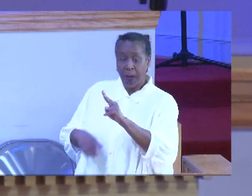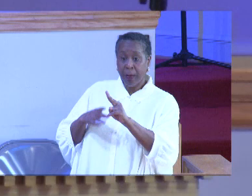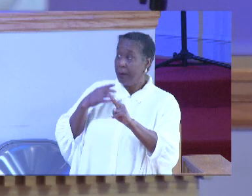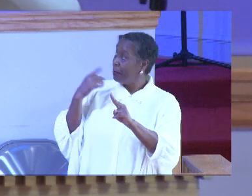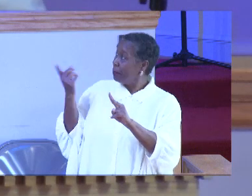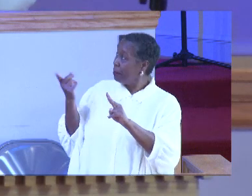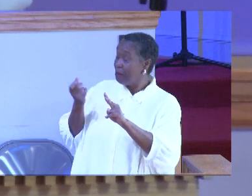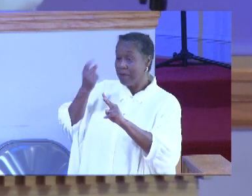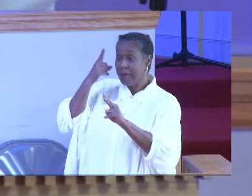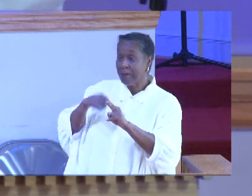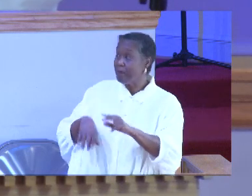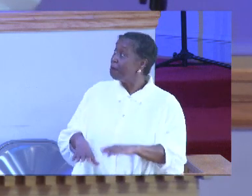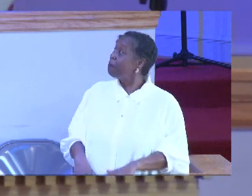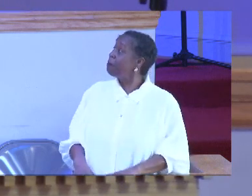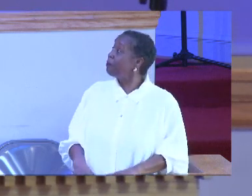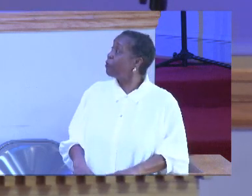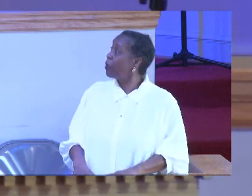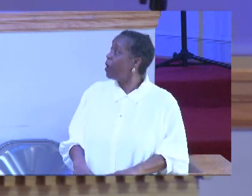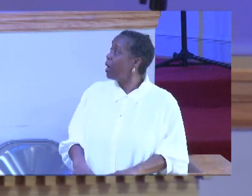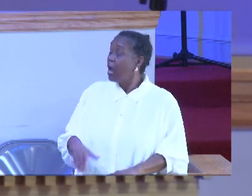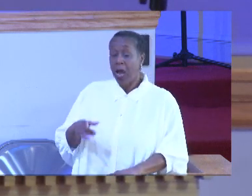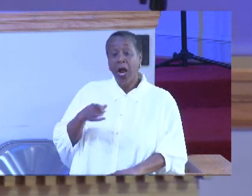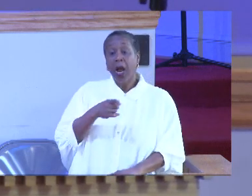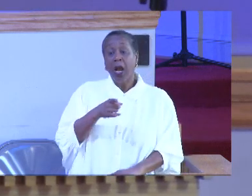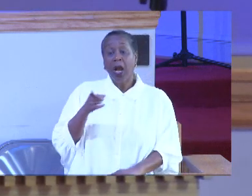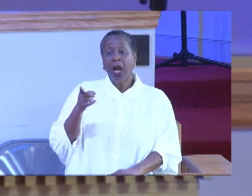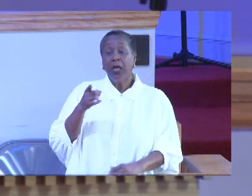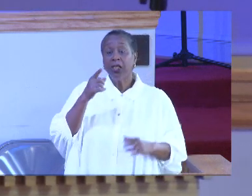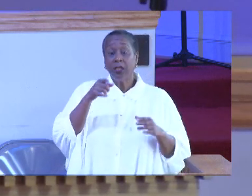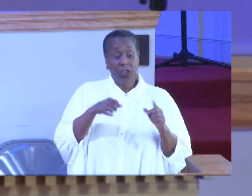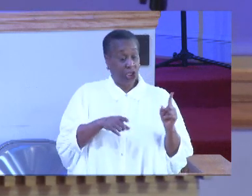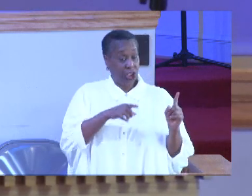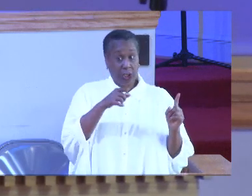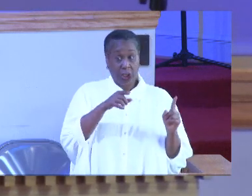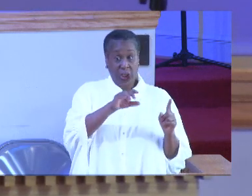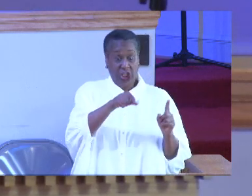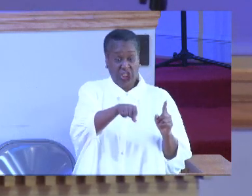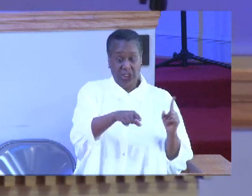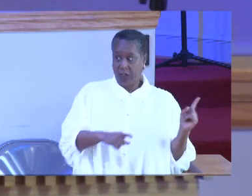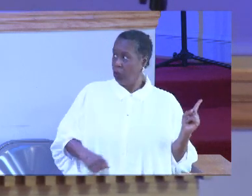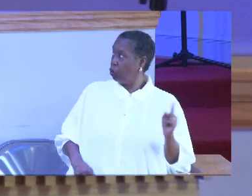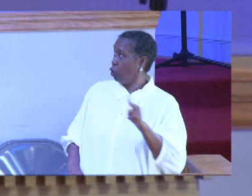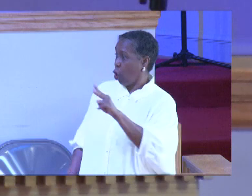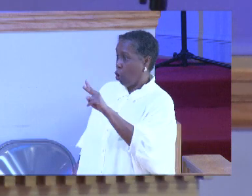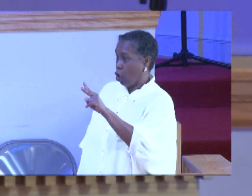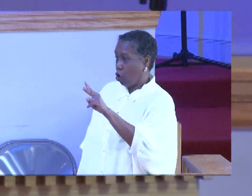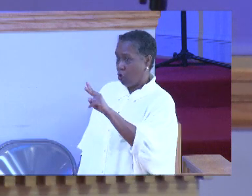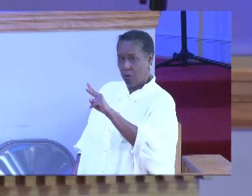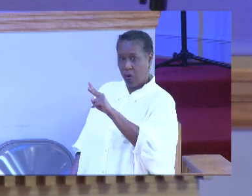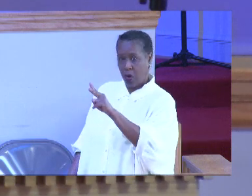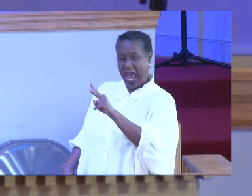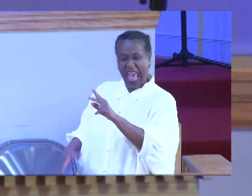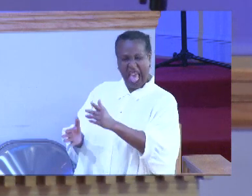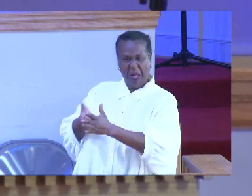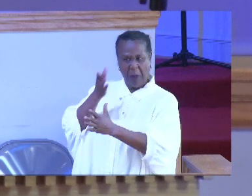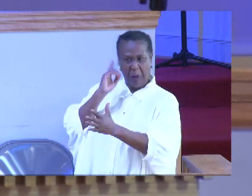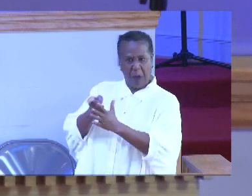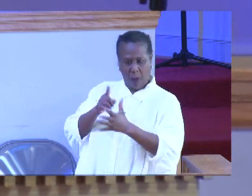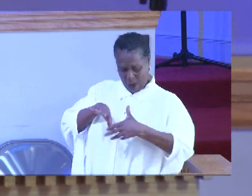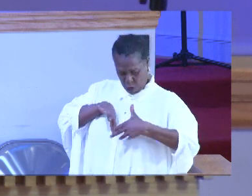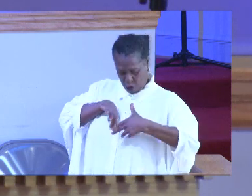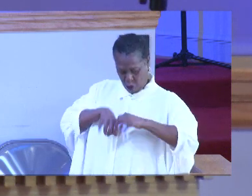Somebody got it. She turned, and the moment of